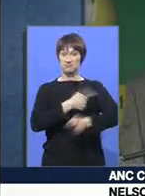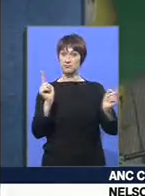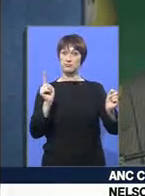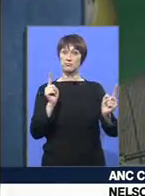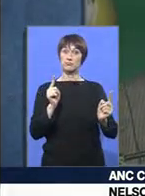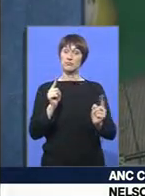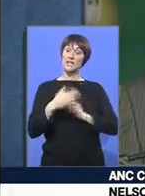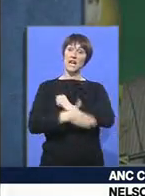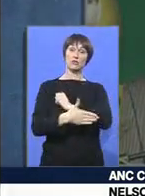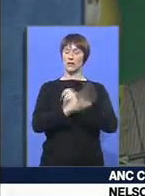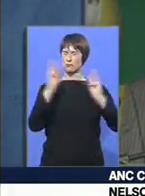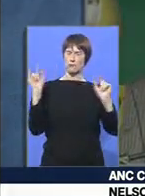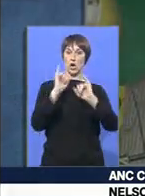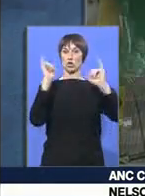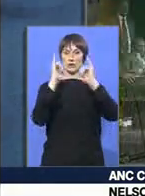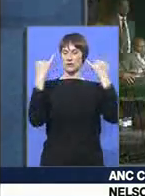underground.